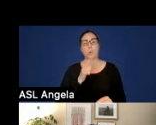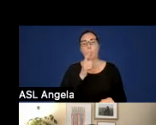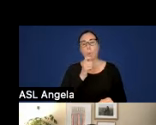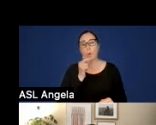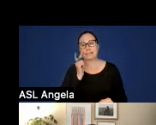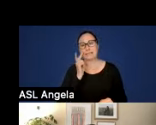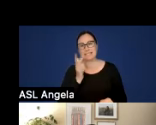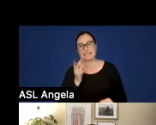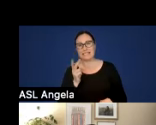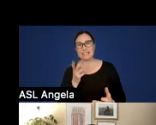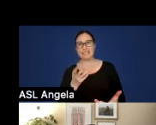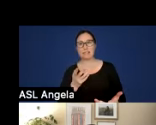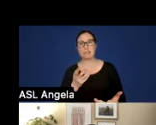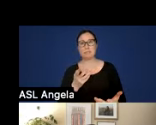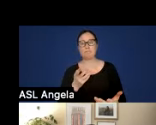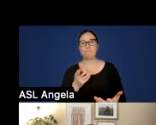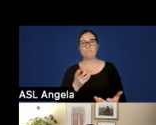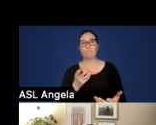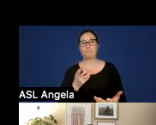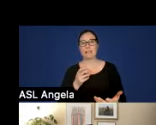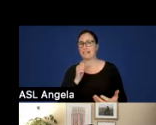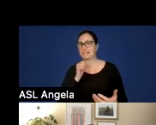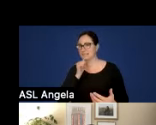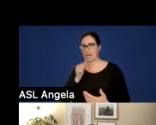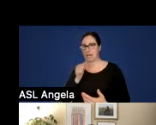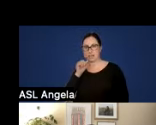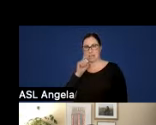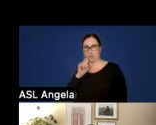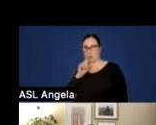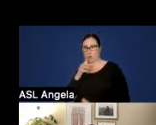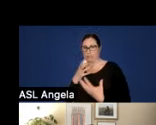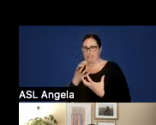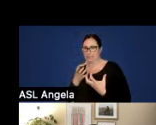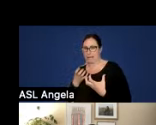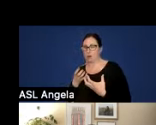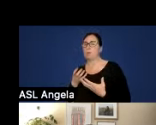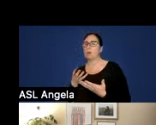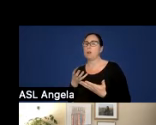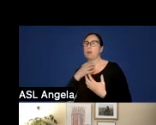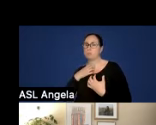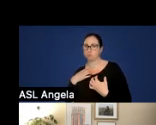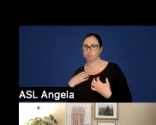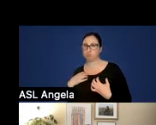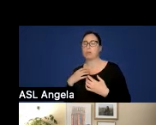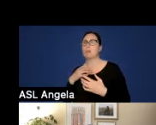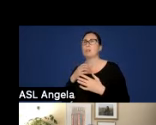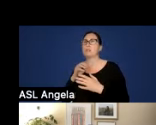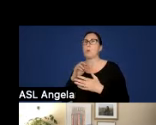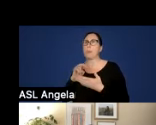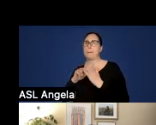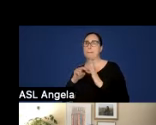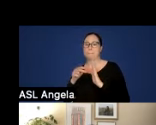least sexually desirable, and therefore the least vulnerable to sexual violence in our